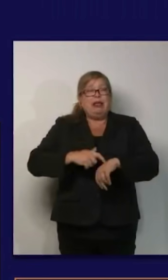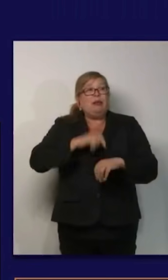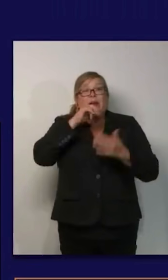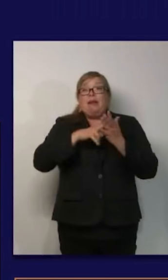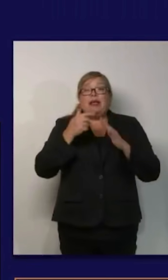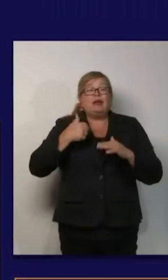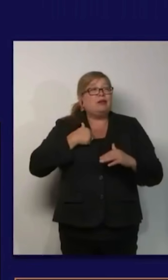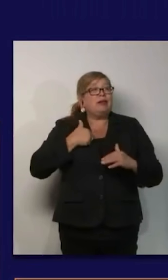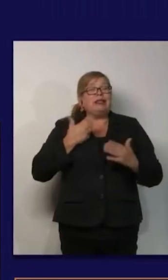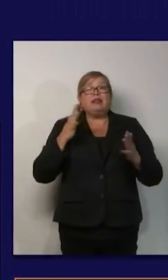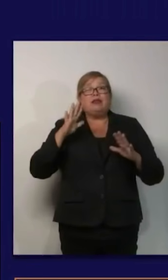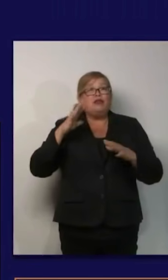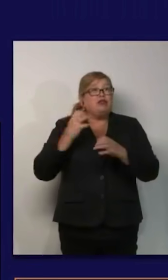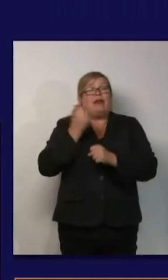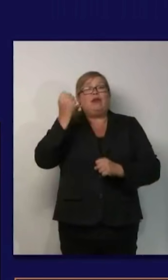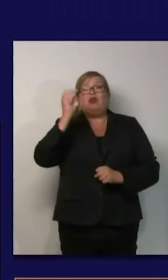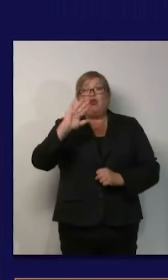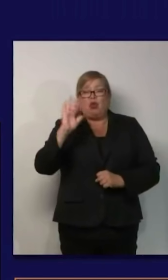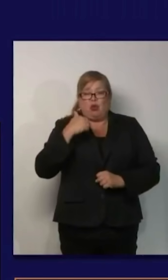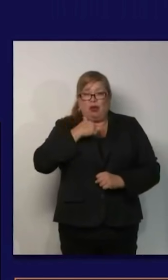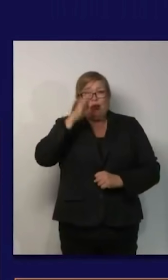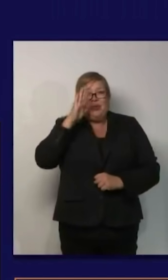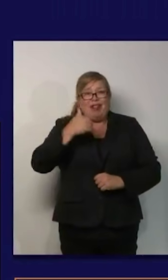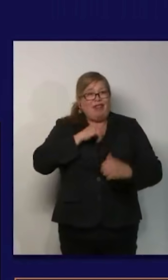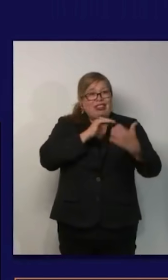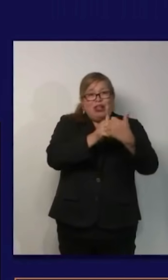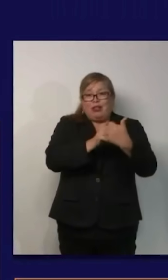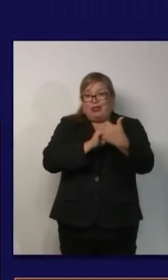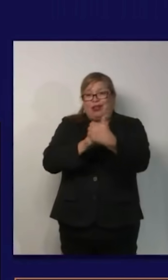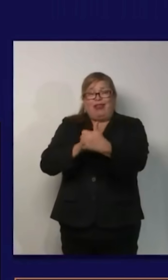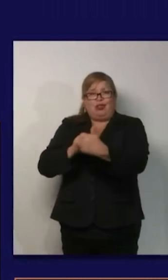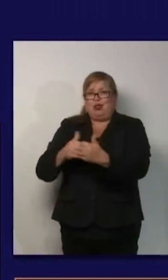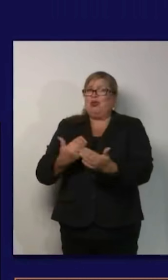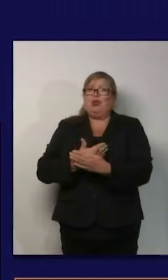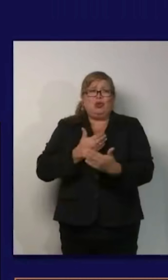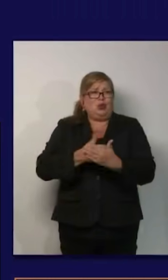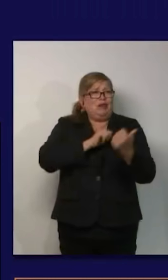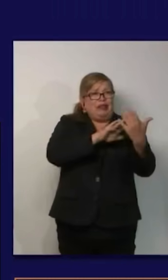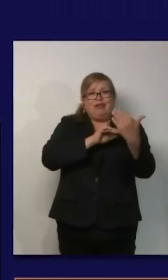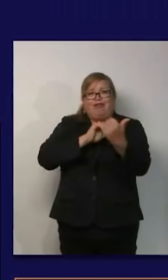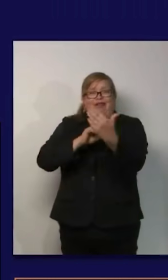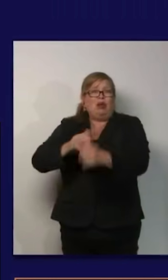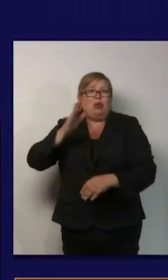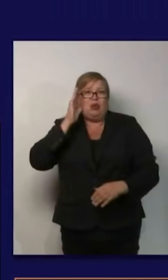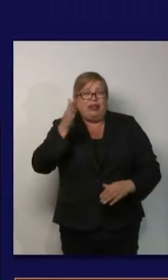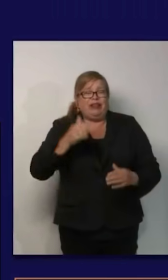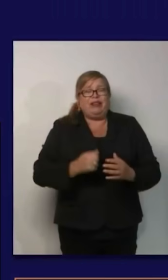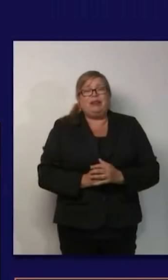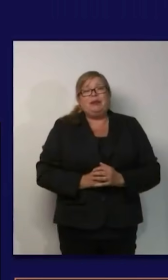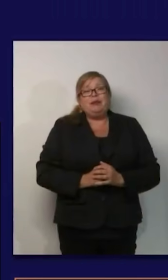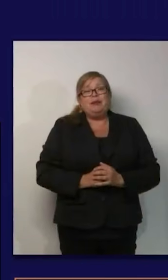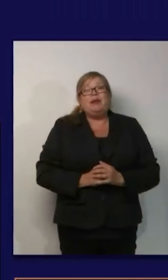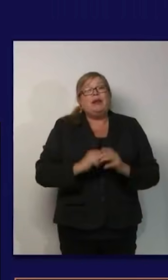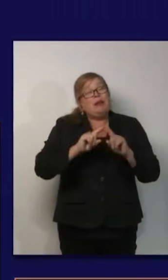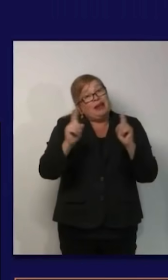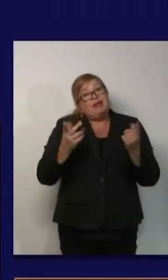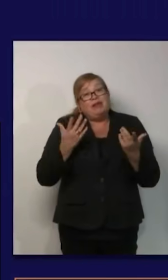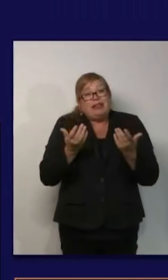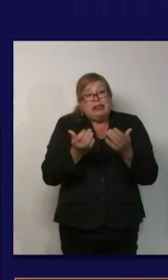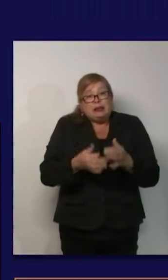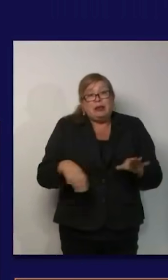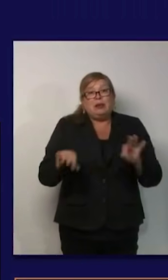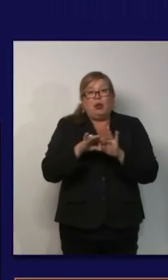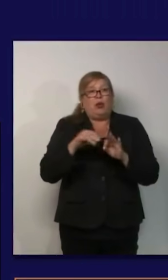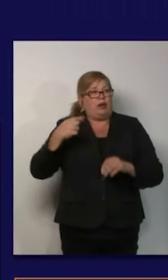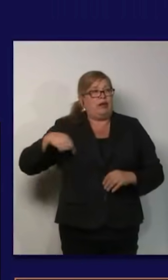going to be dealing with challenges that we haven't faced in some time. But it is important to note, when we talked in terms